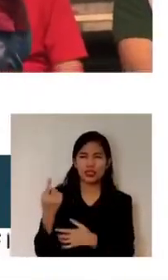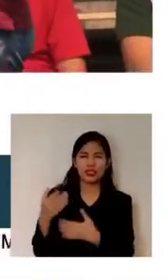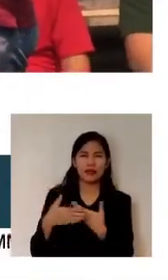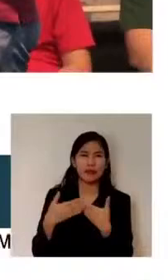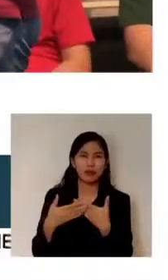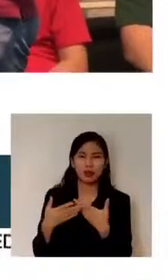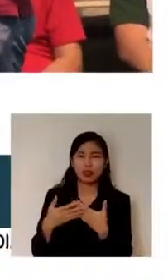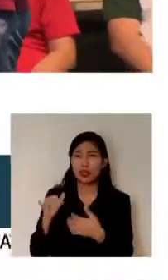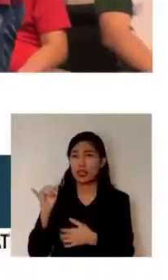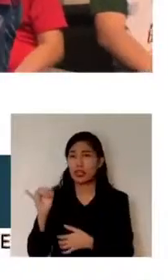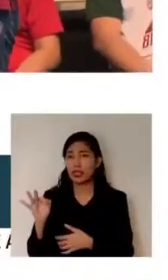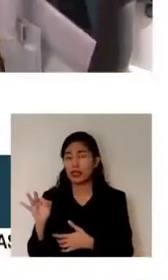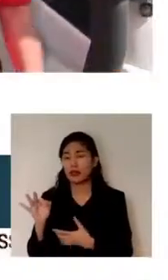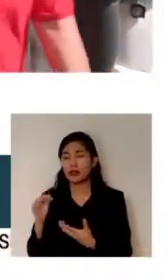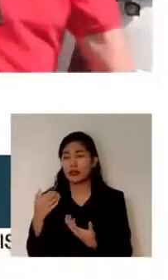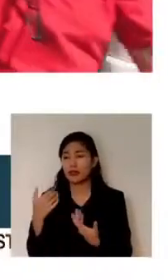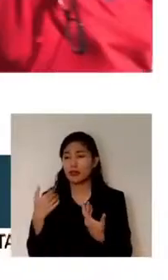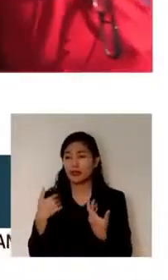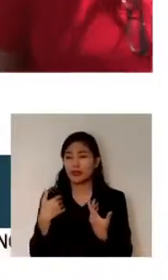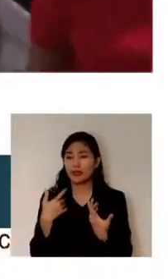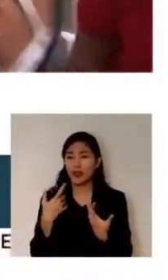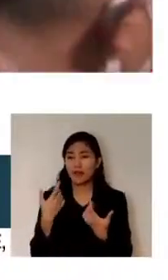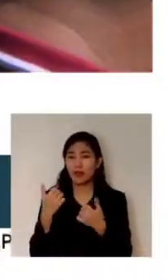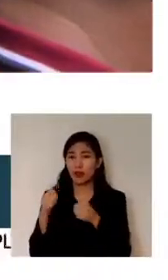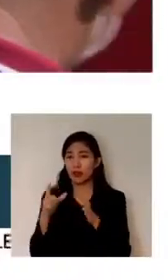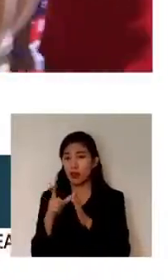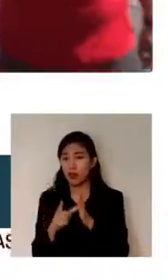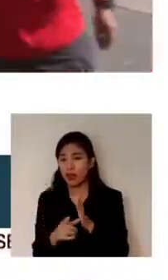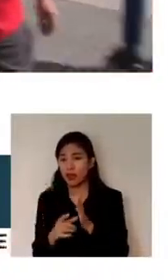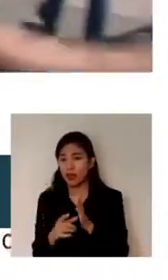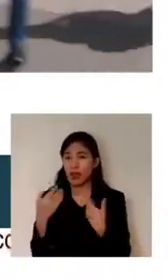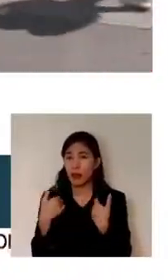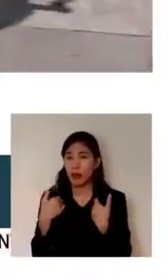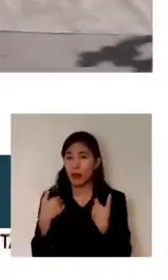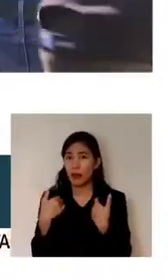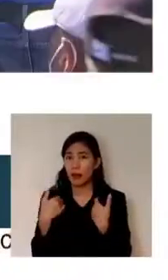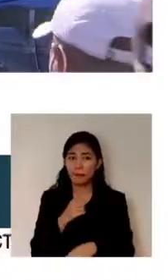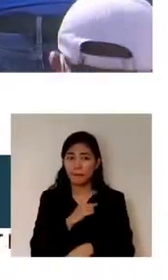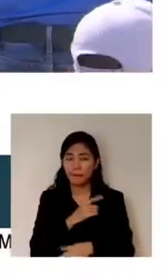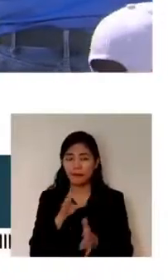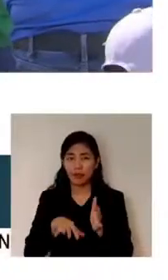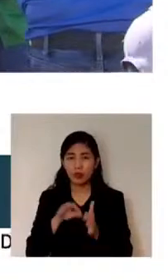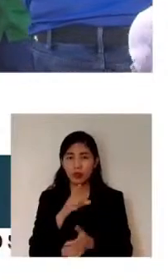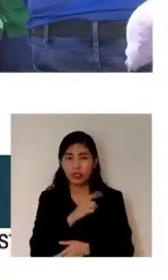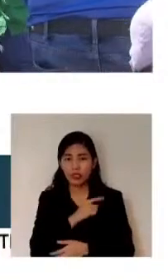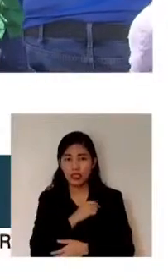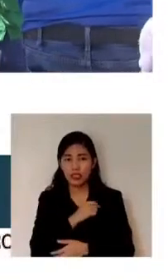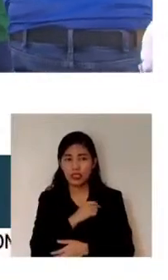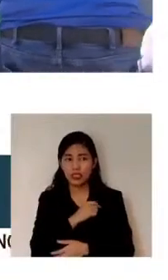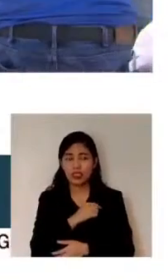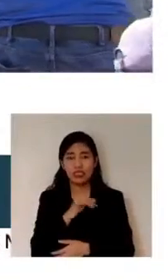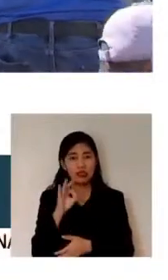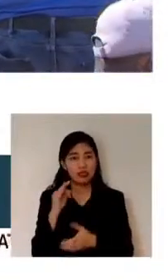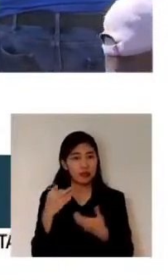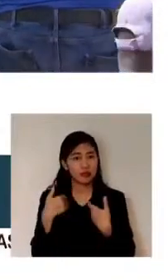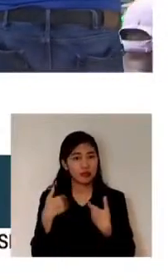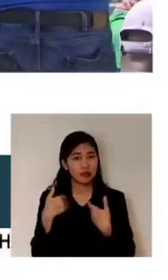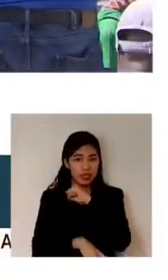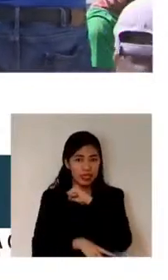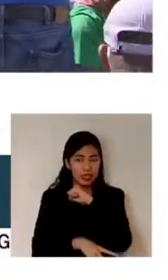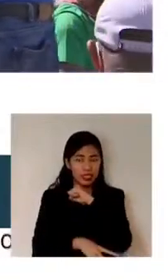issue is, was there a conviction? And if there is a conviction, is the accessory penalty